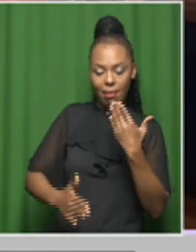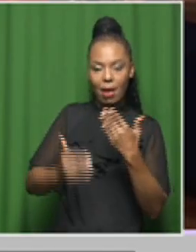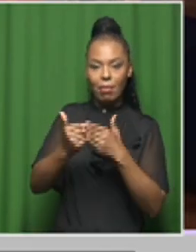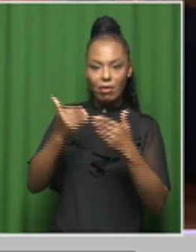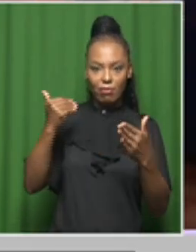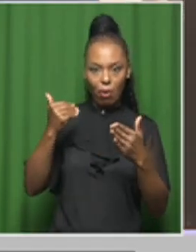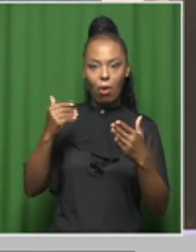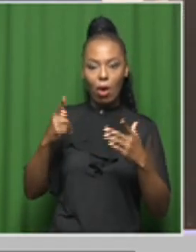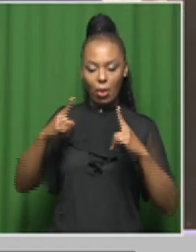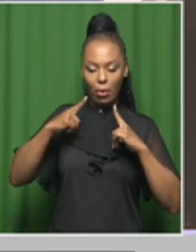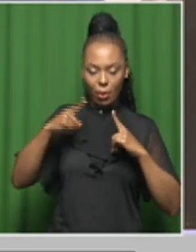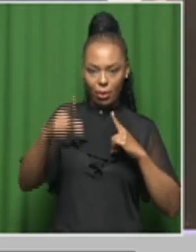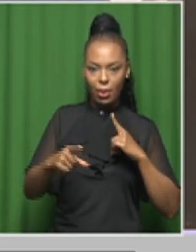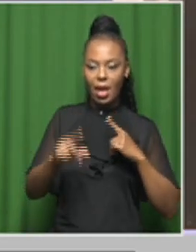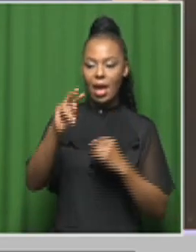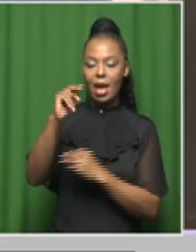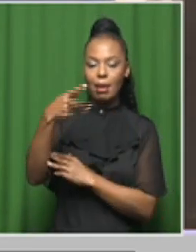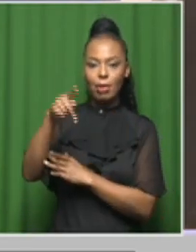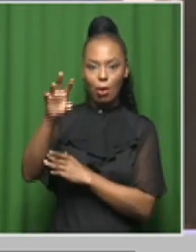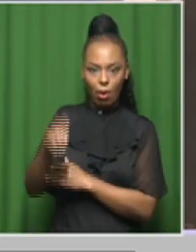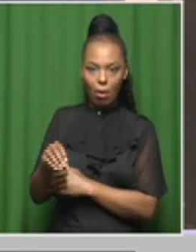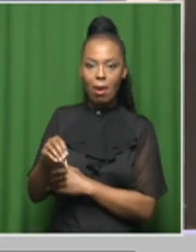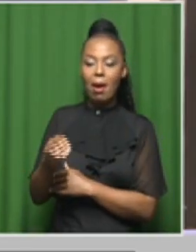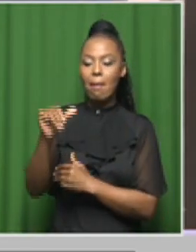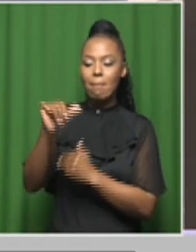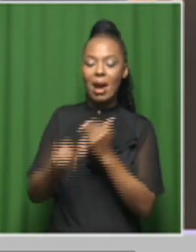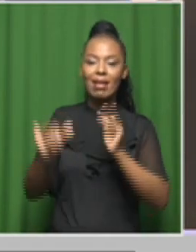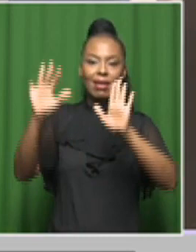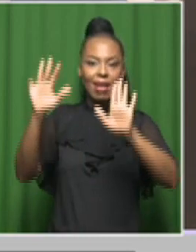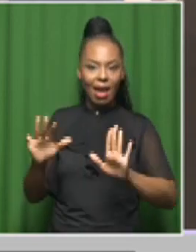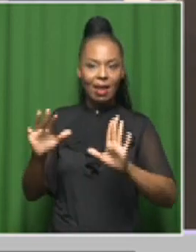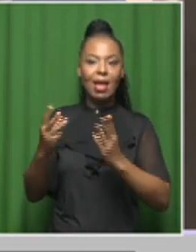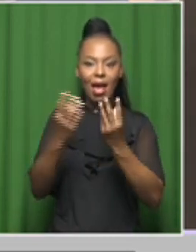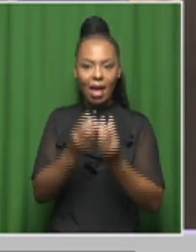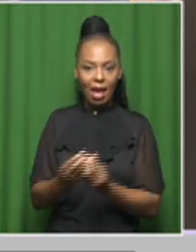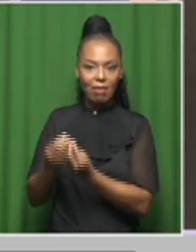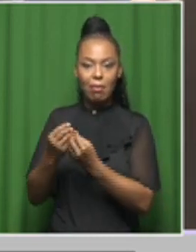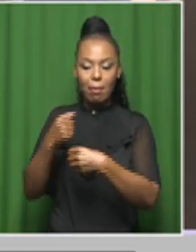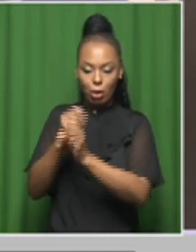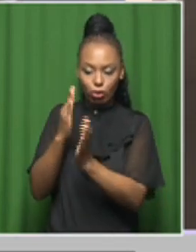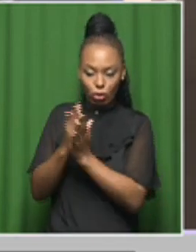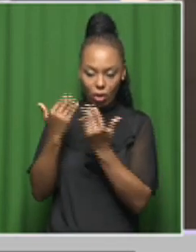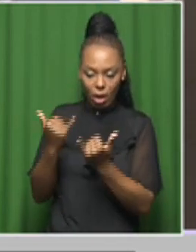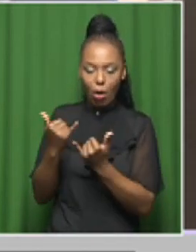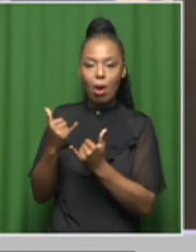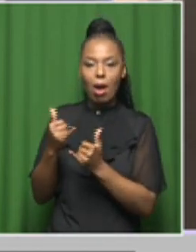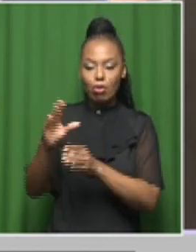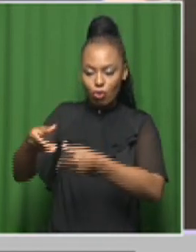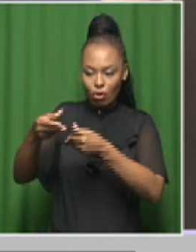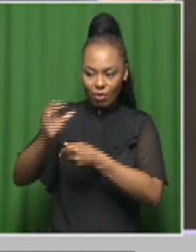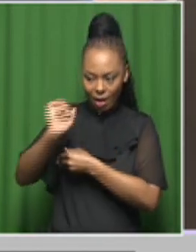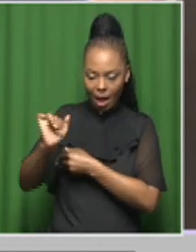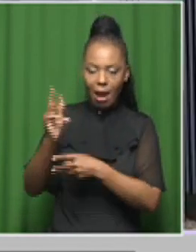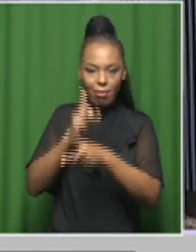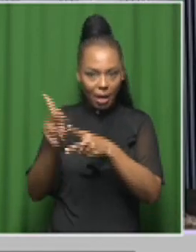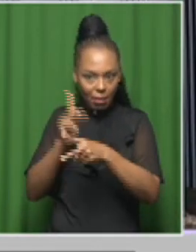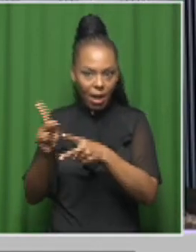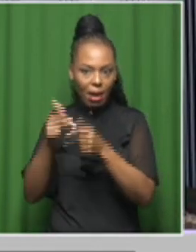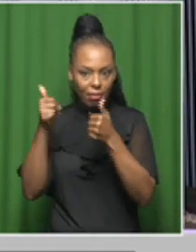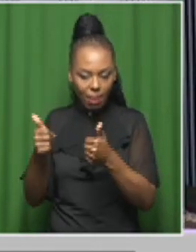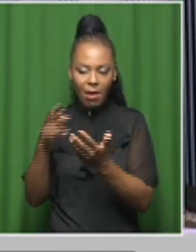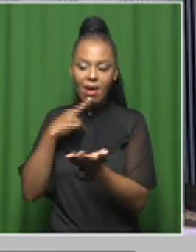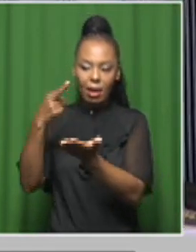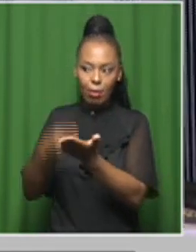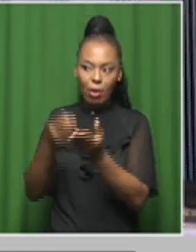an NPO is given 9 months to prepare the documents and the paper and to prepare the report and